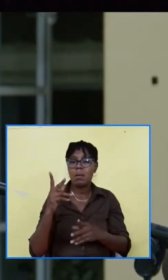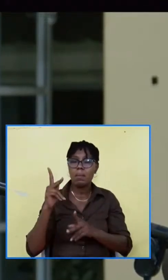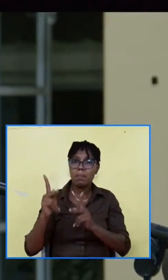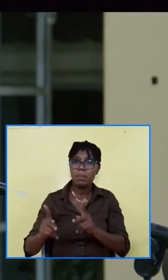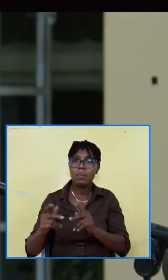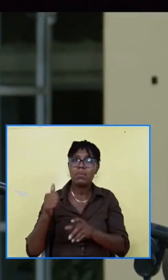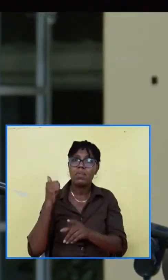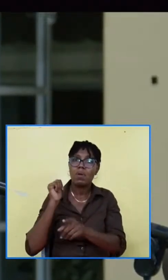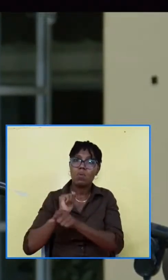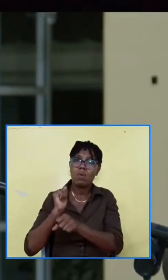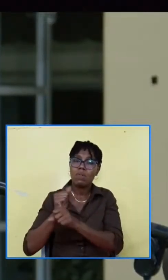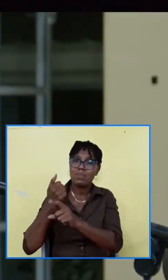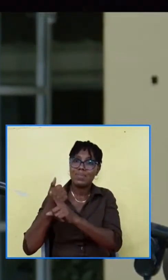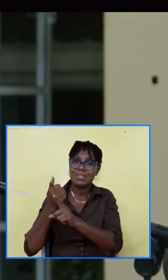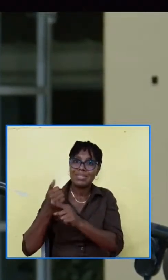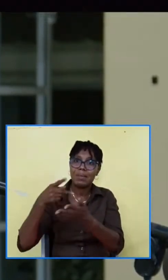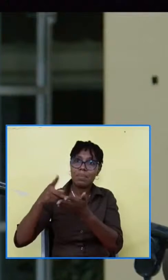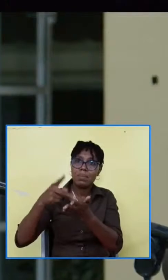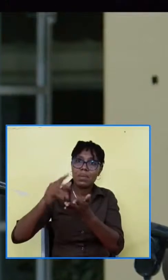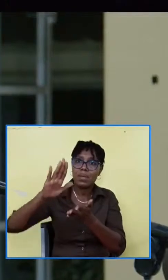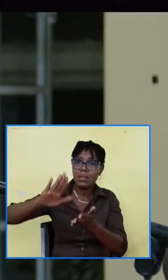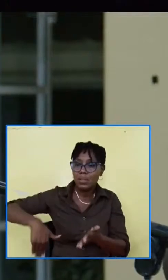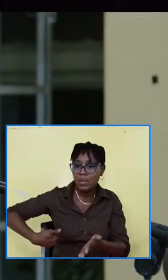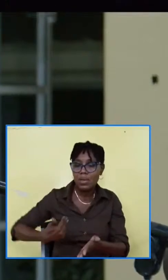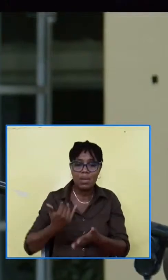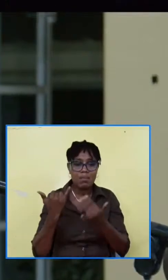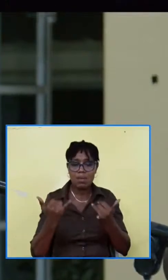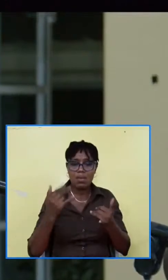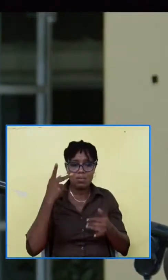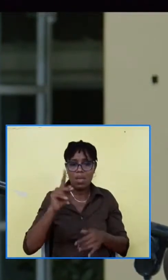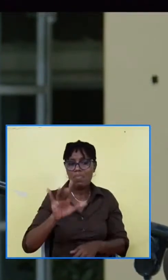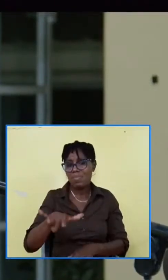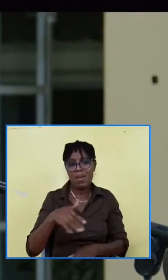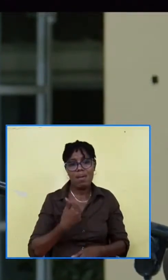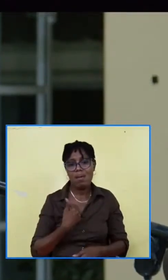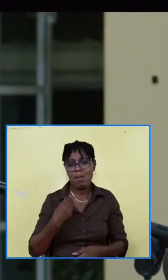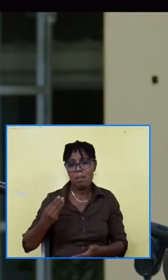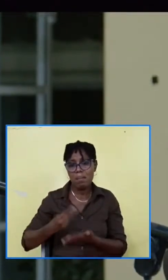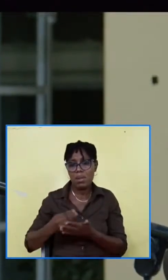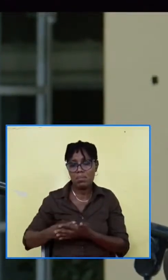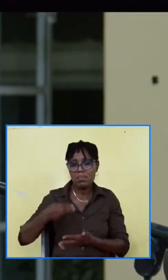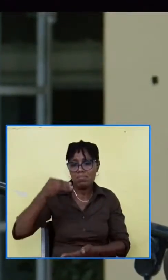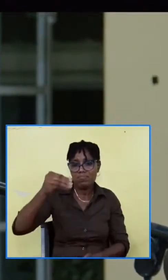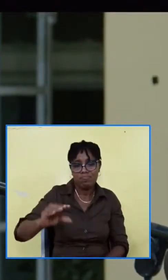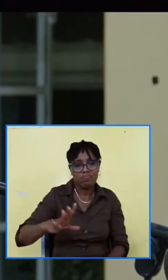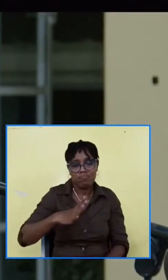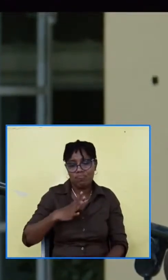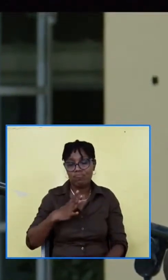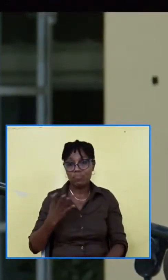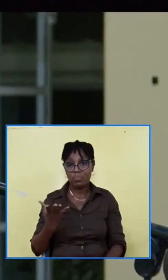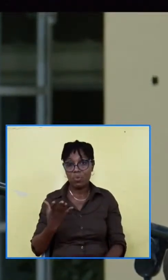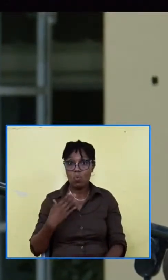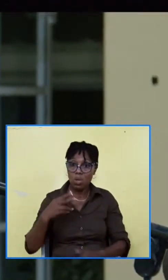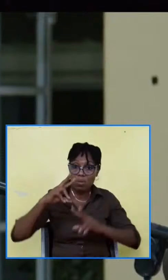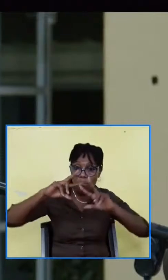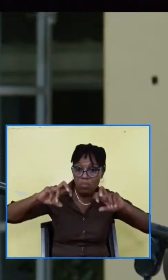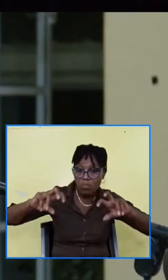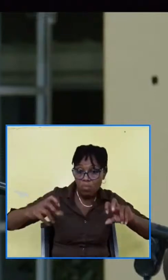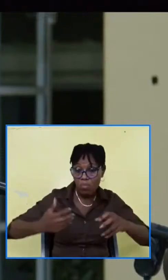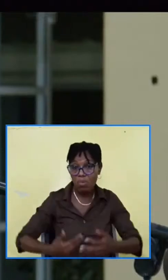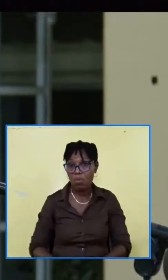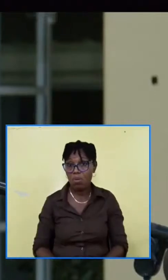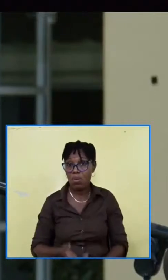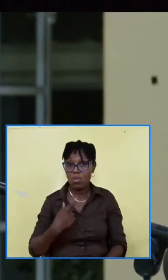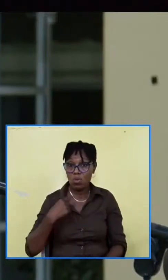late, and right now you're not recognizing those contributions. When you look at that situation, are you going to be addressing it and making